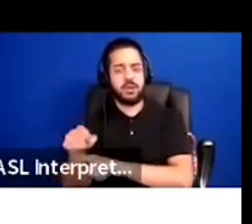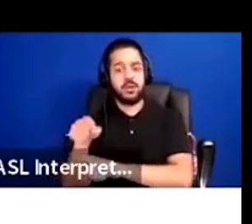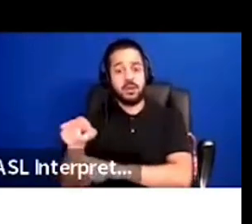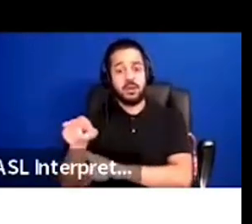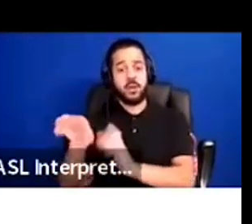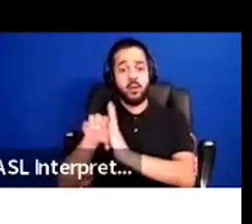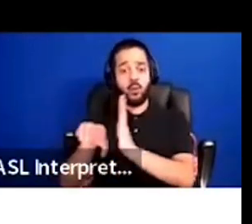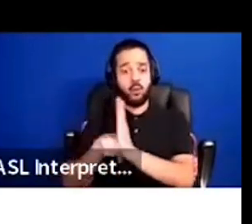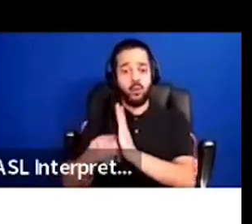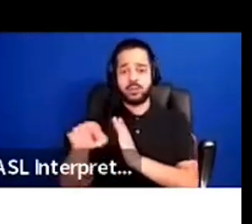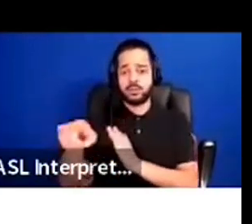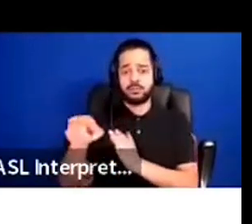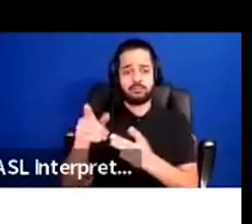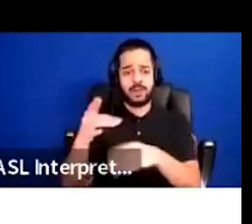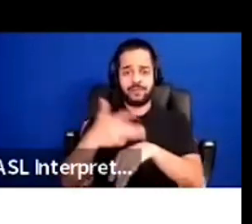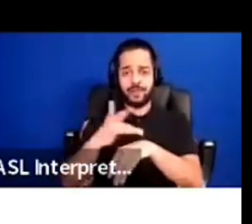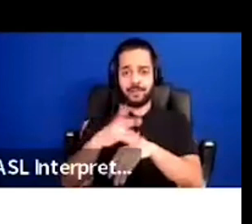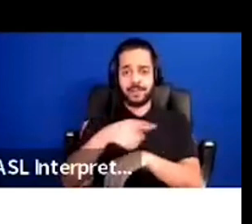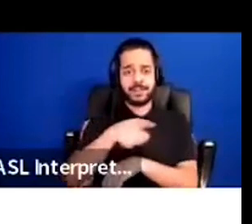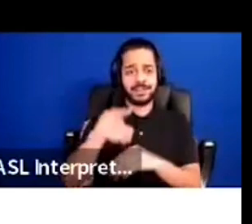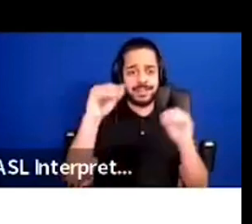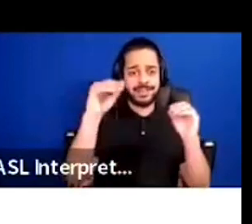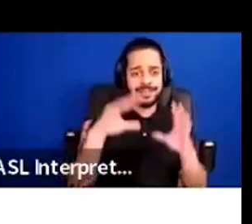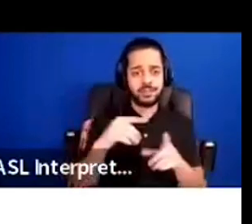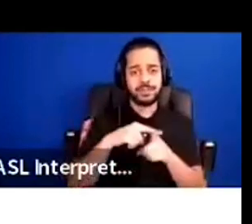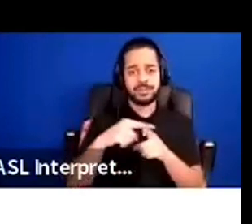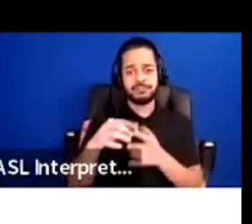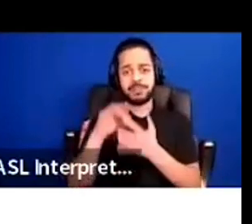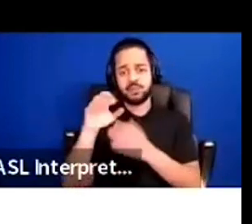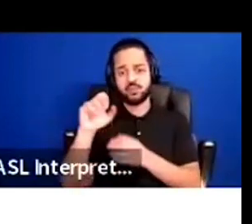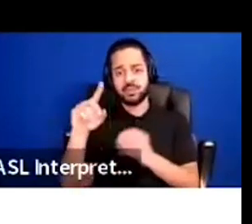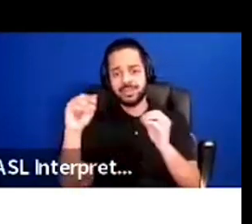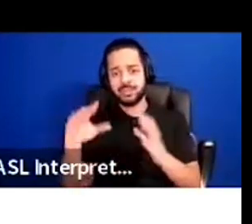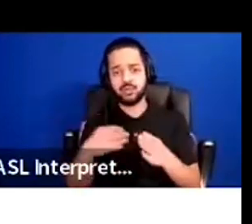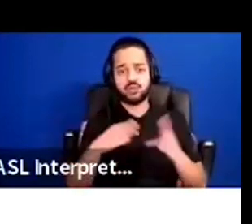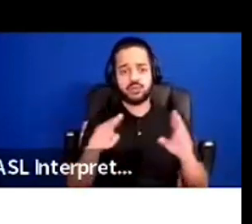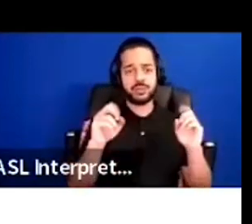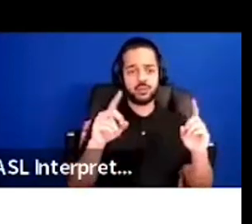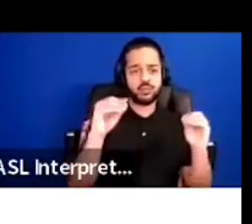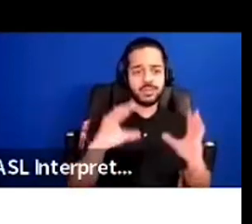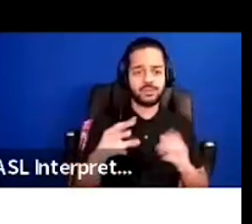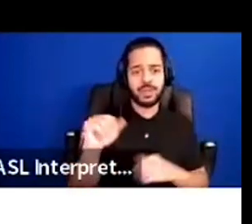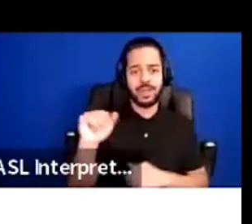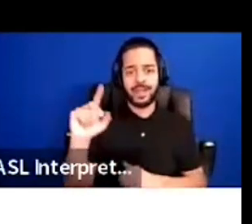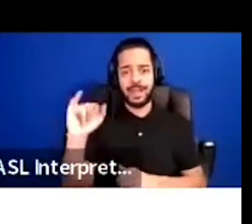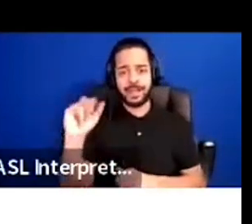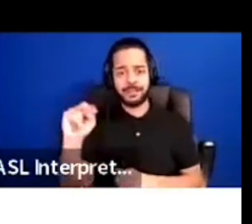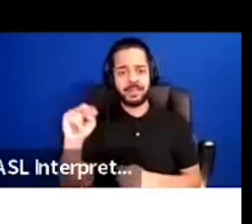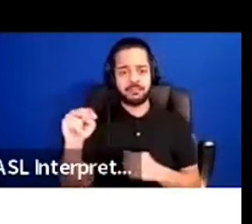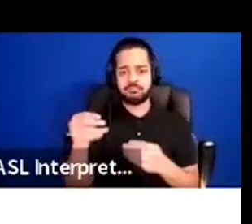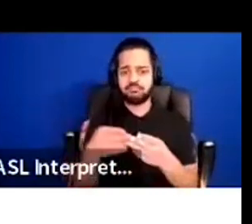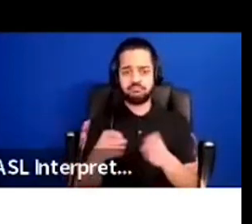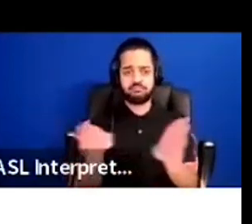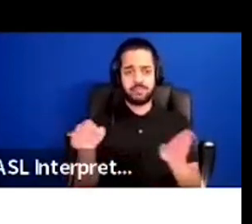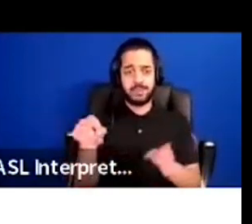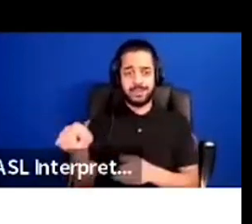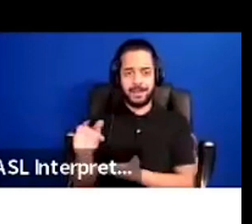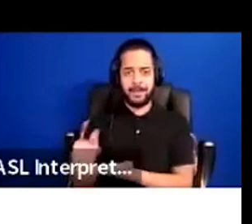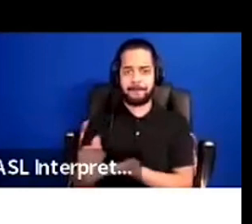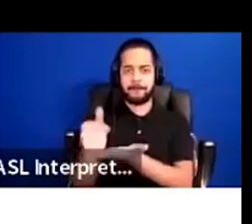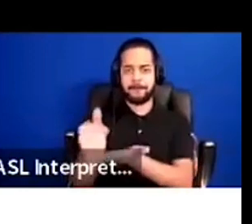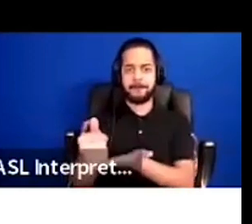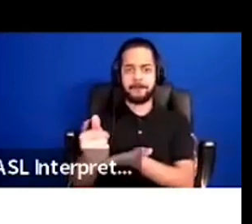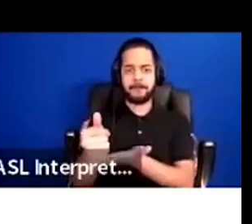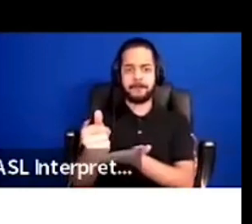open for teachers, special ed teachers, general ed teachers, administrators. So that has helped as far